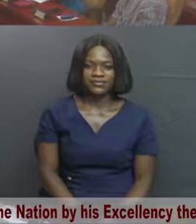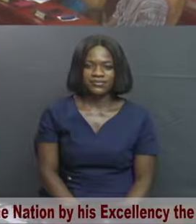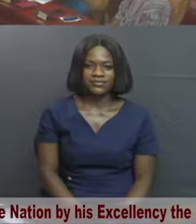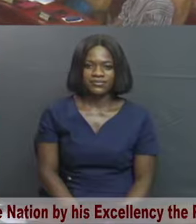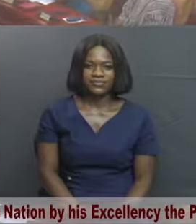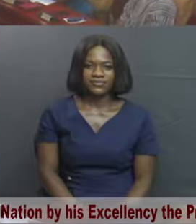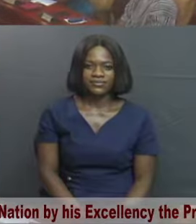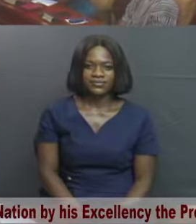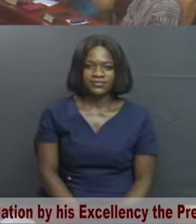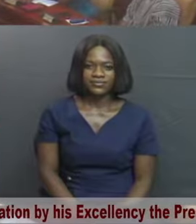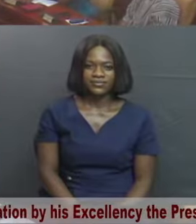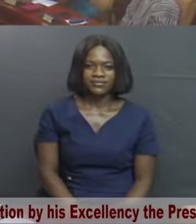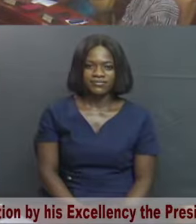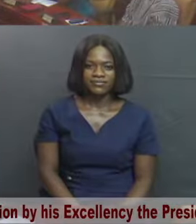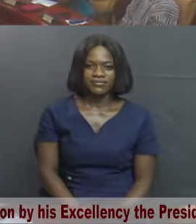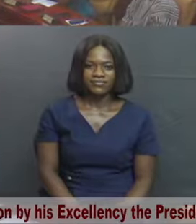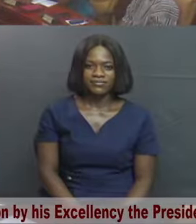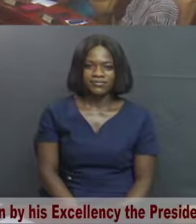Maham